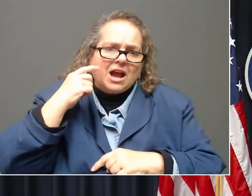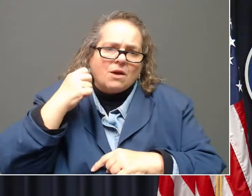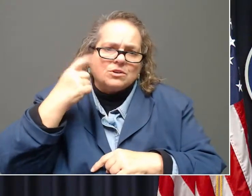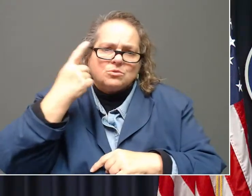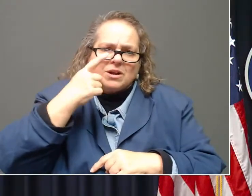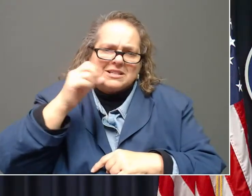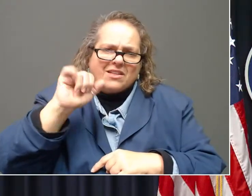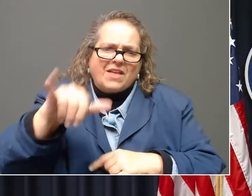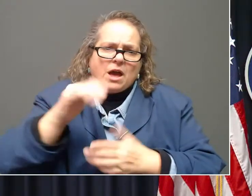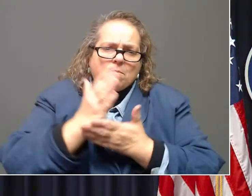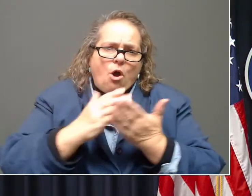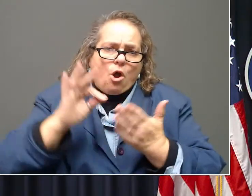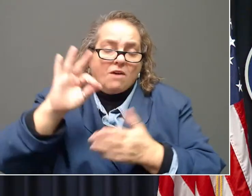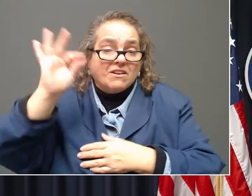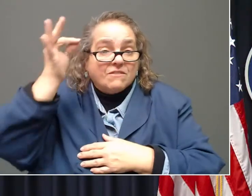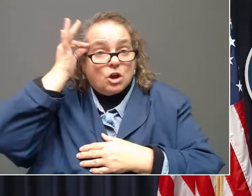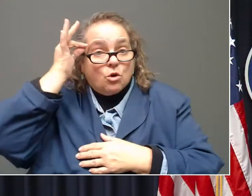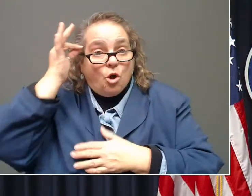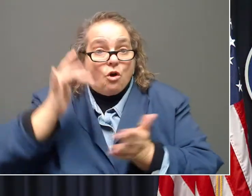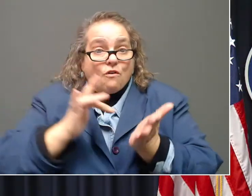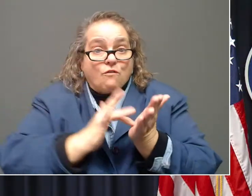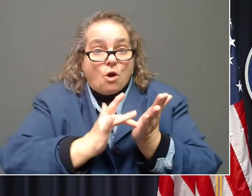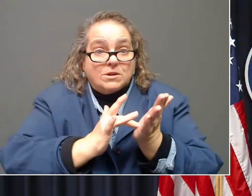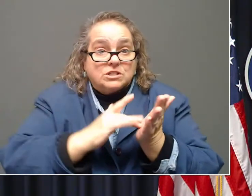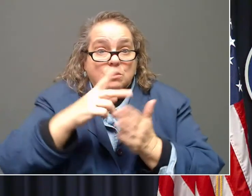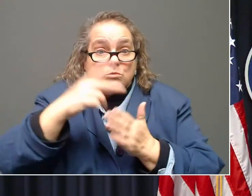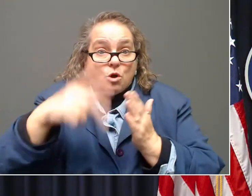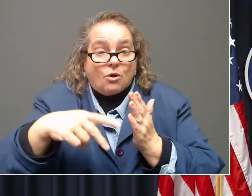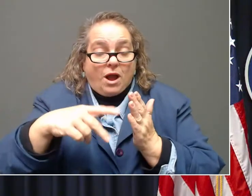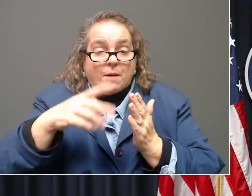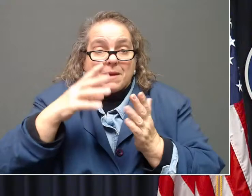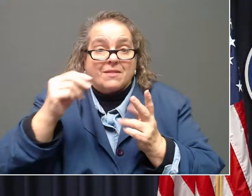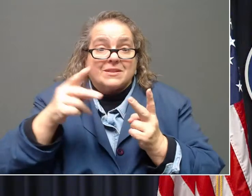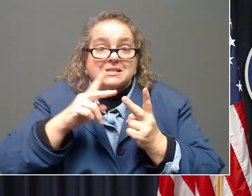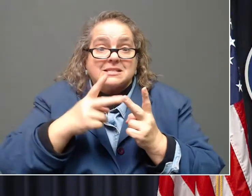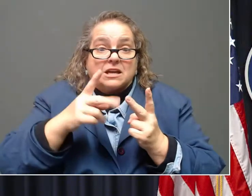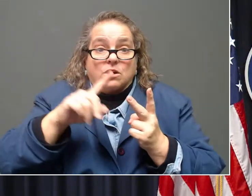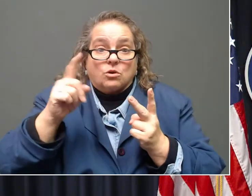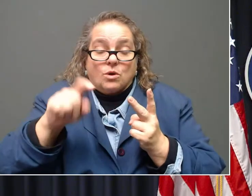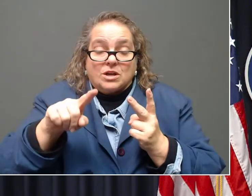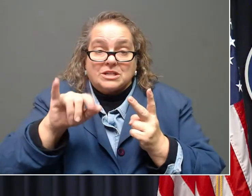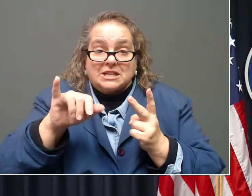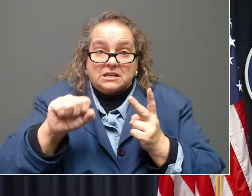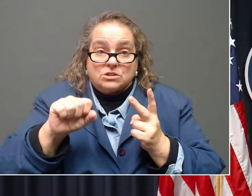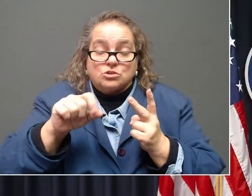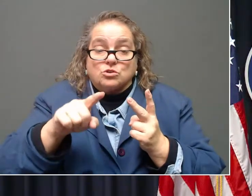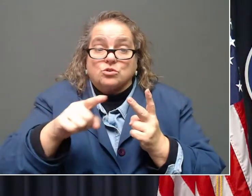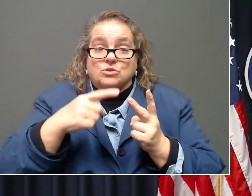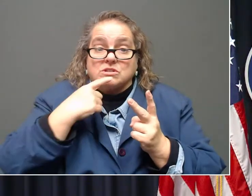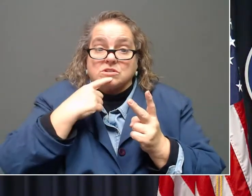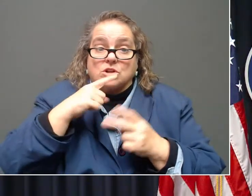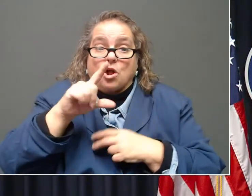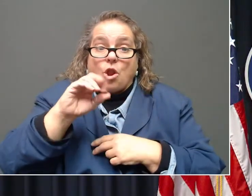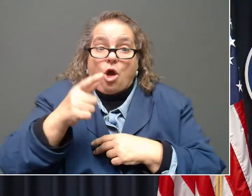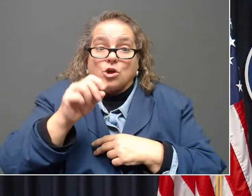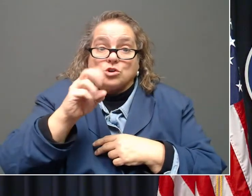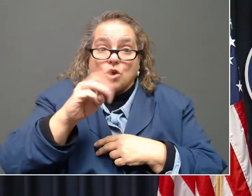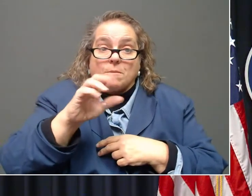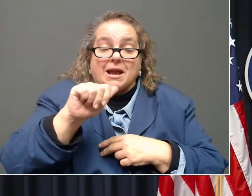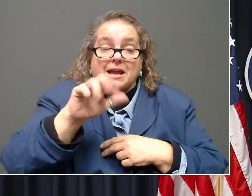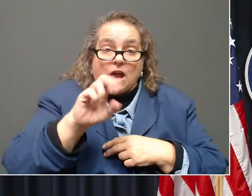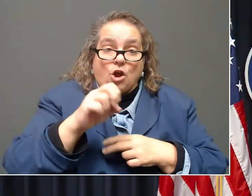I look forward to hearing, in response to Sarah Ladd's question, maybe some of the things the state might do to help